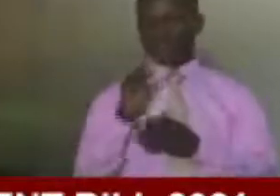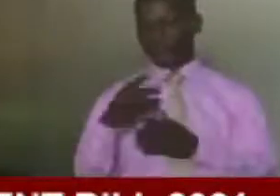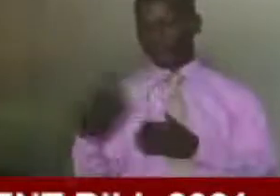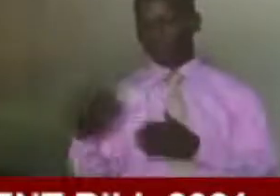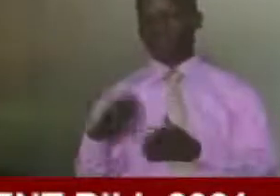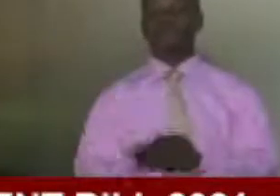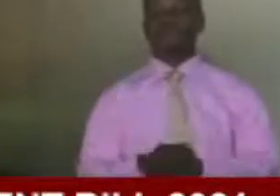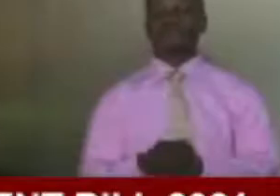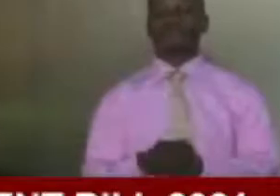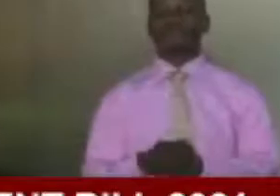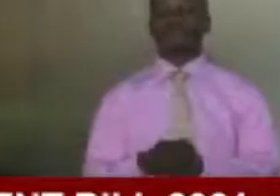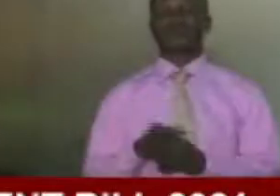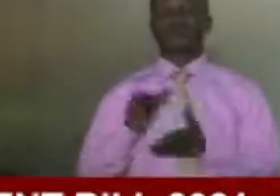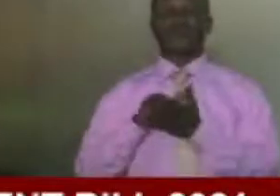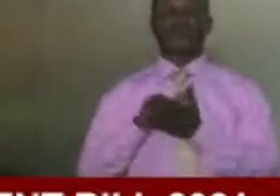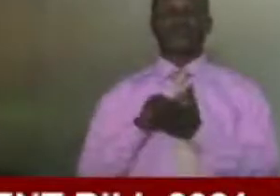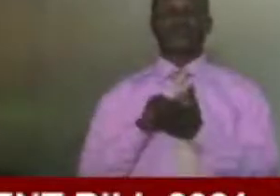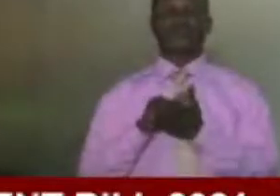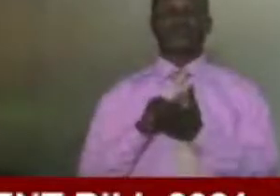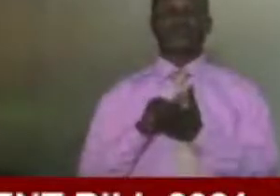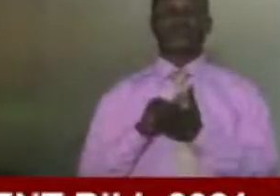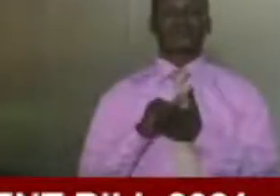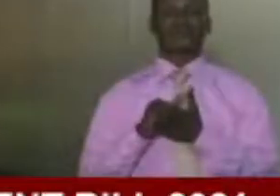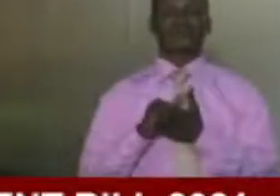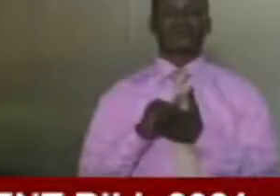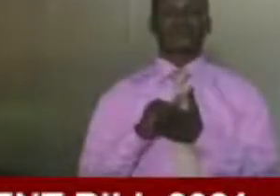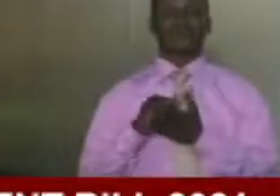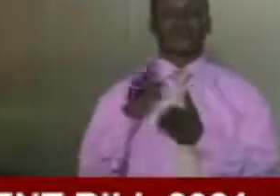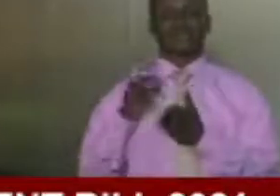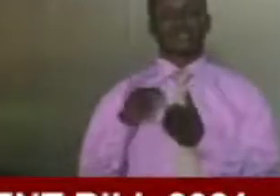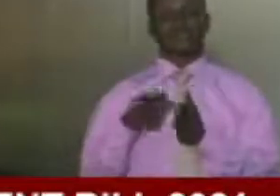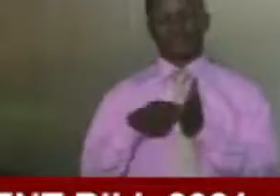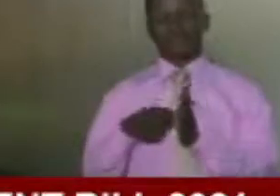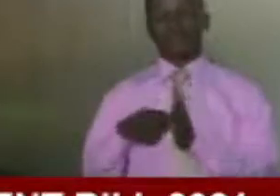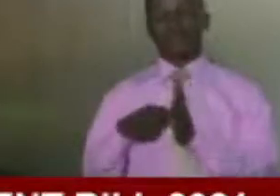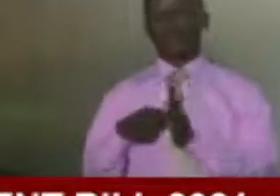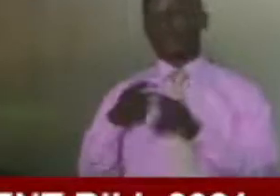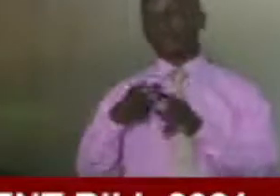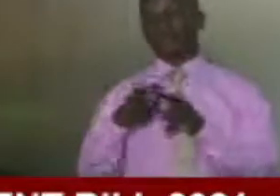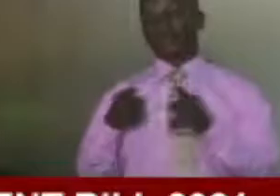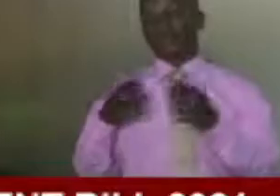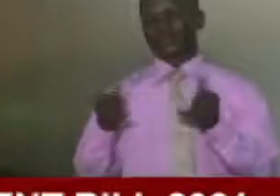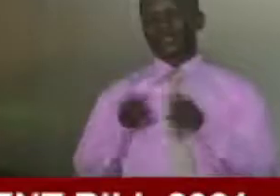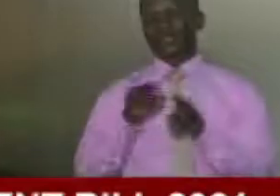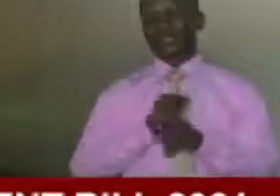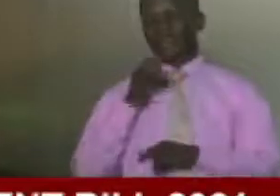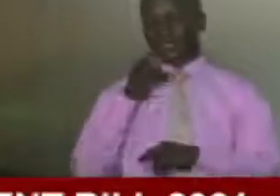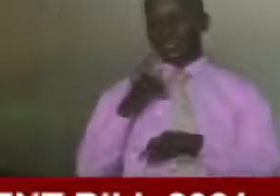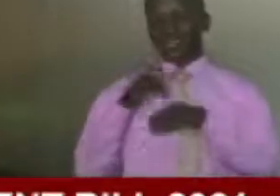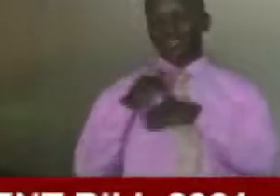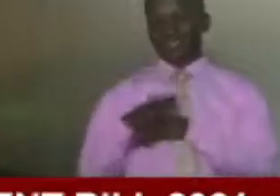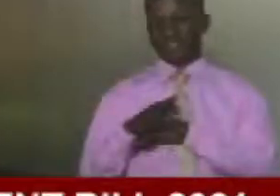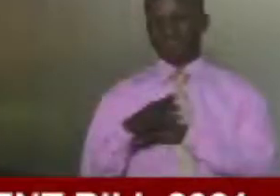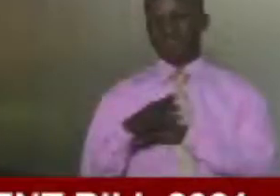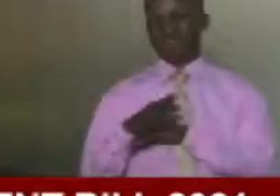caution I want to, you know, sound, a word of caution. Then money politics, like I said earlier, you know, is something that we